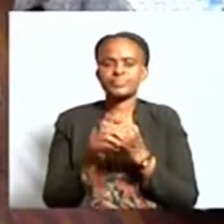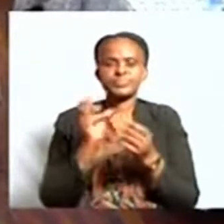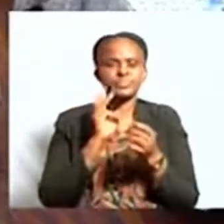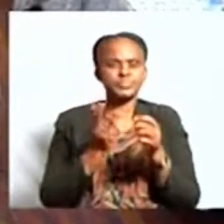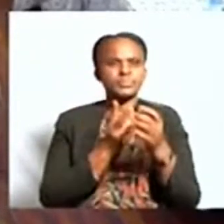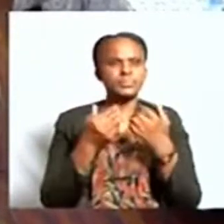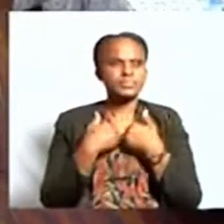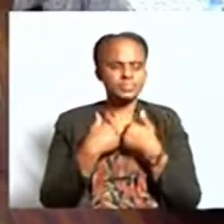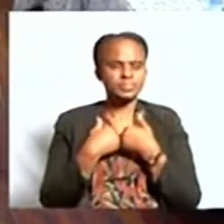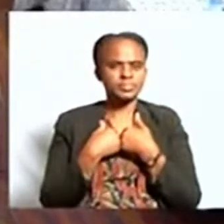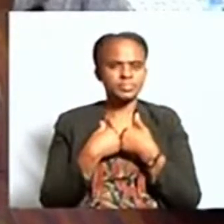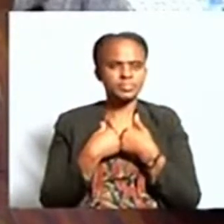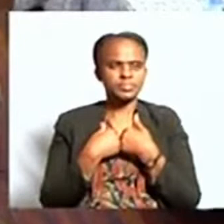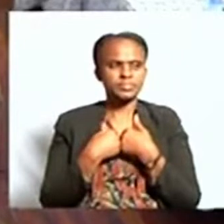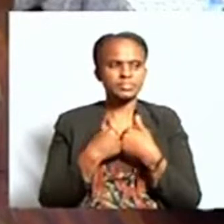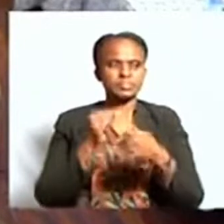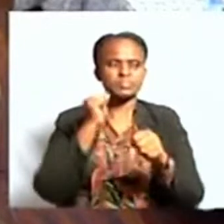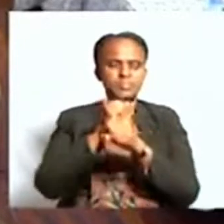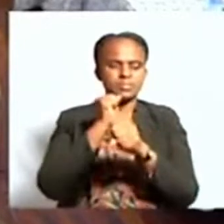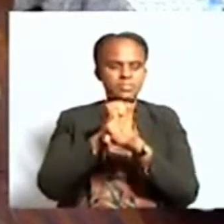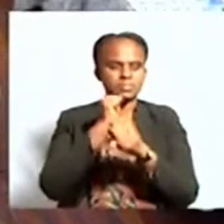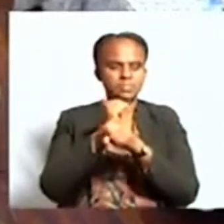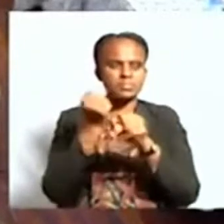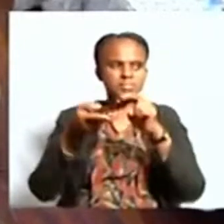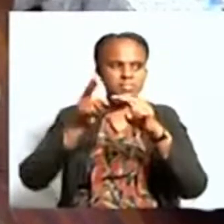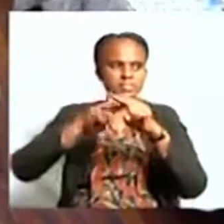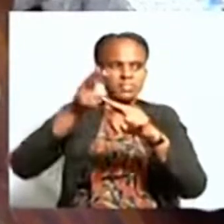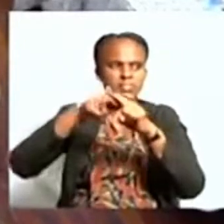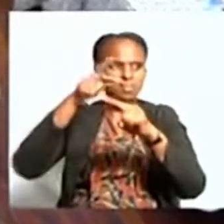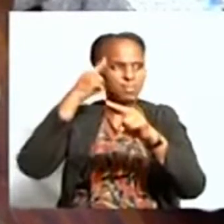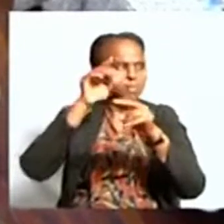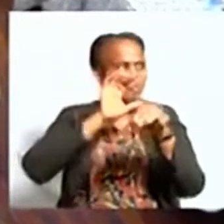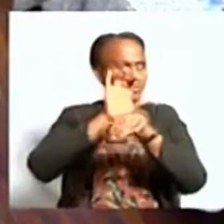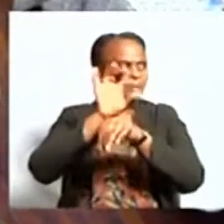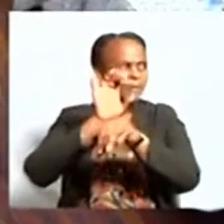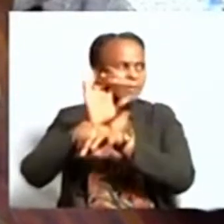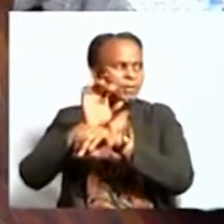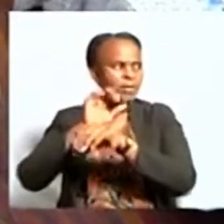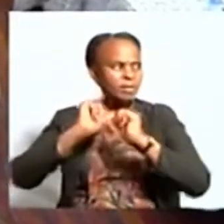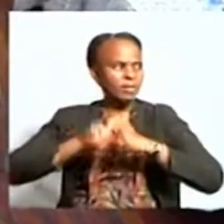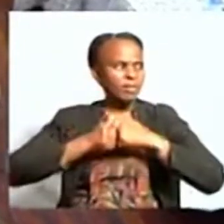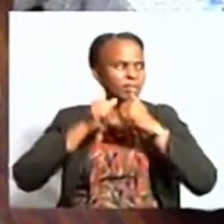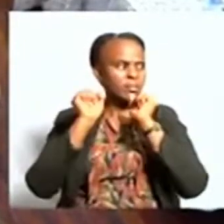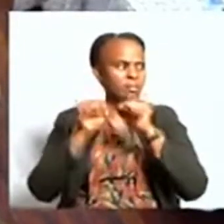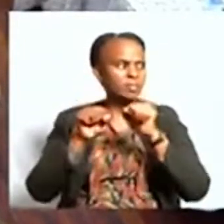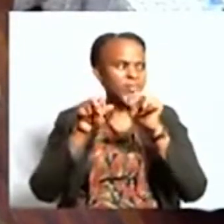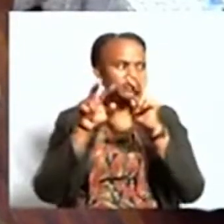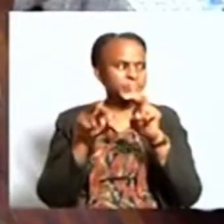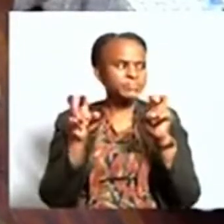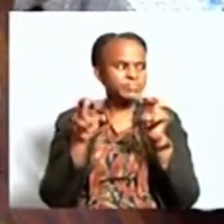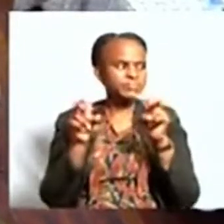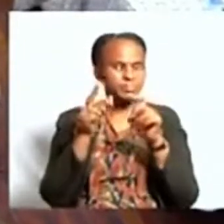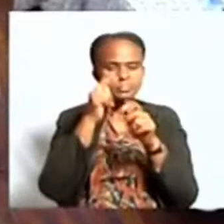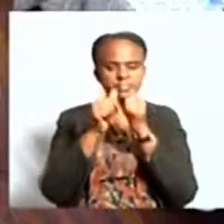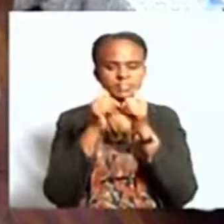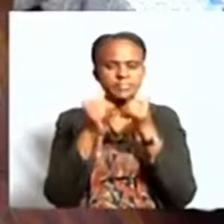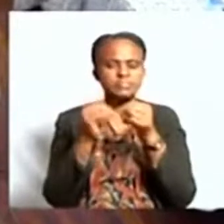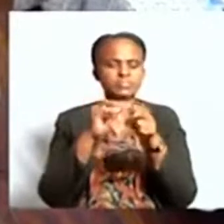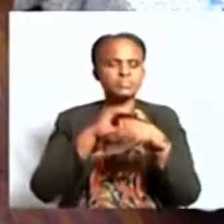have increased the operations for enforcement so that we're able to check since COVID is no